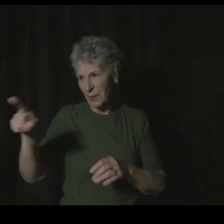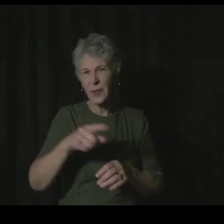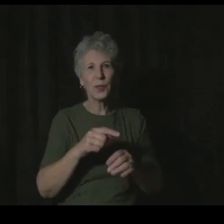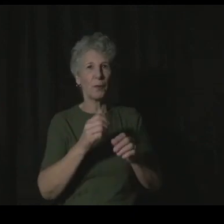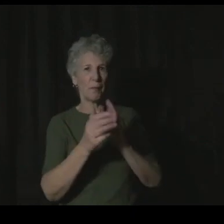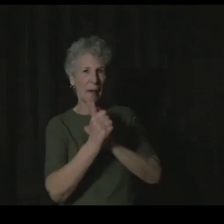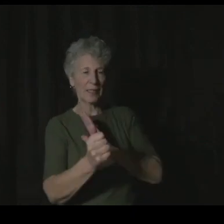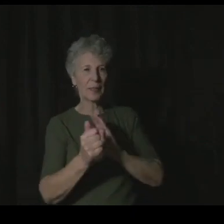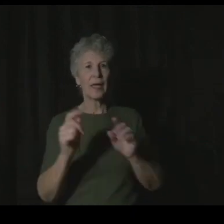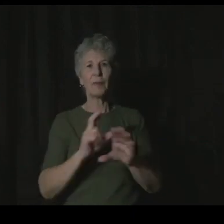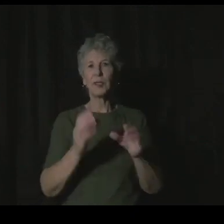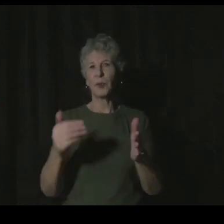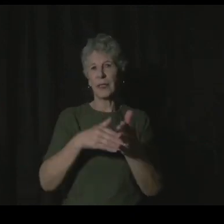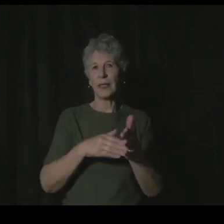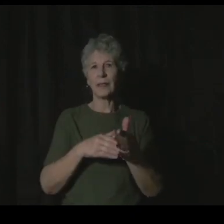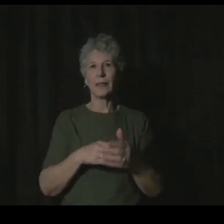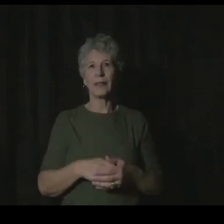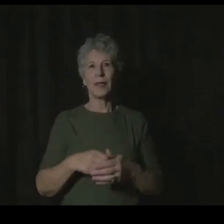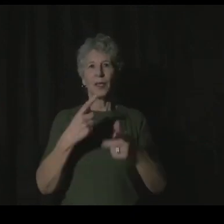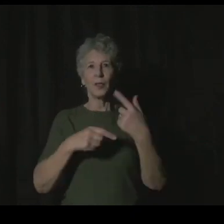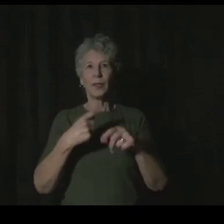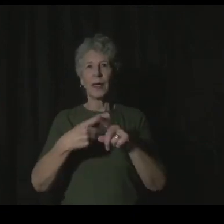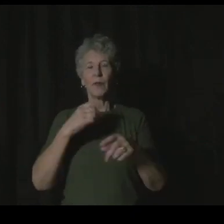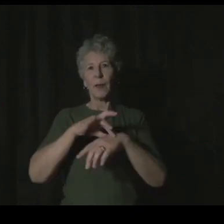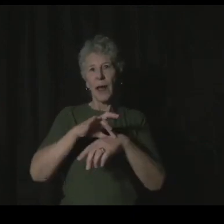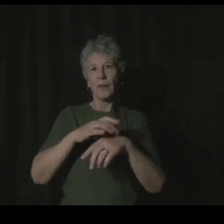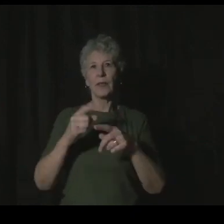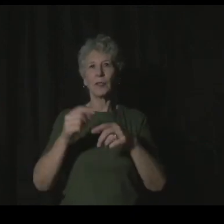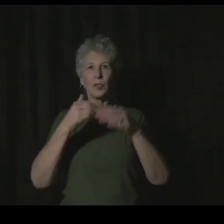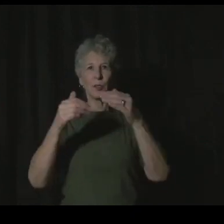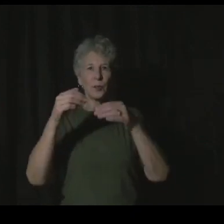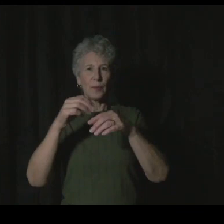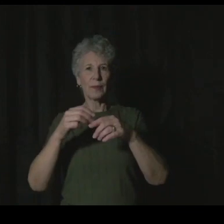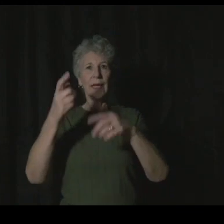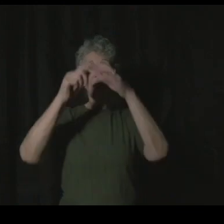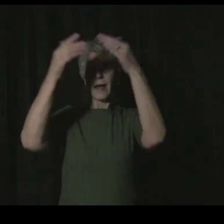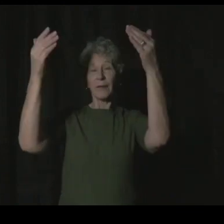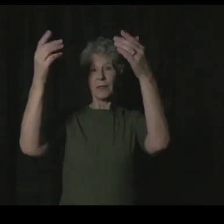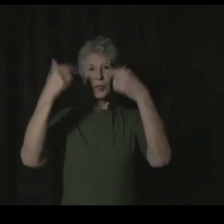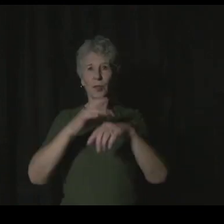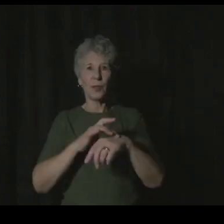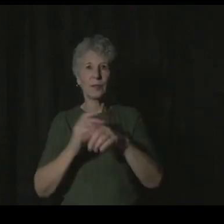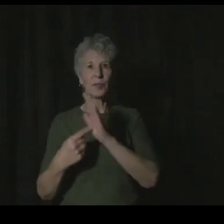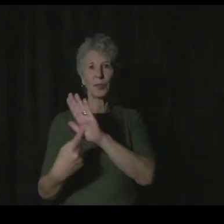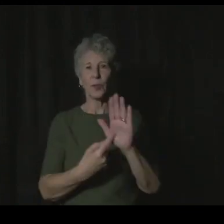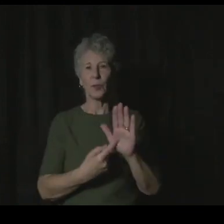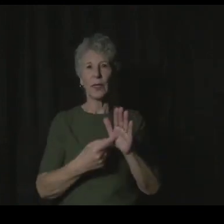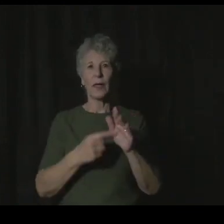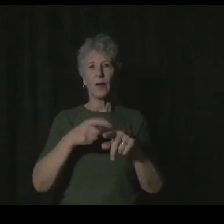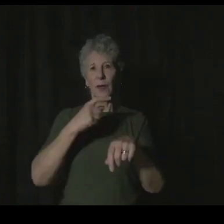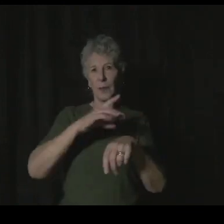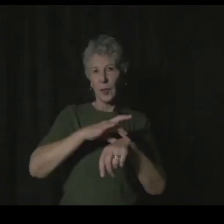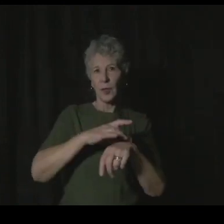Awesome. Let's do it one more time. Ready? You came from heaven to earth to show the way. From the earth to the